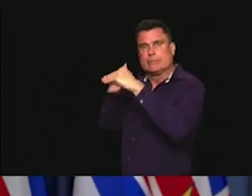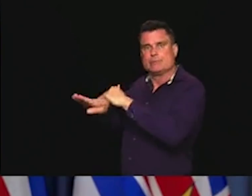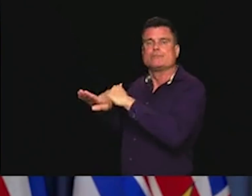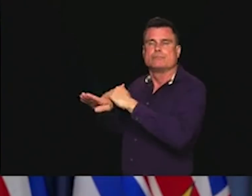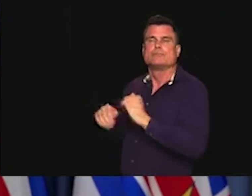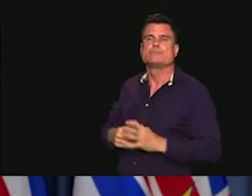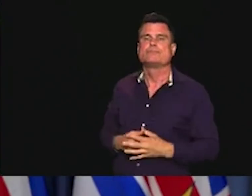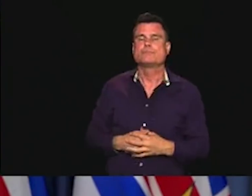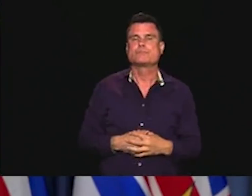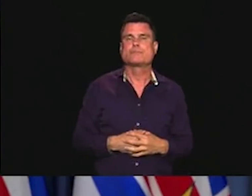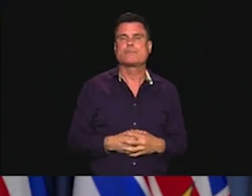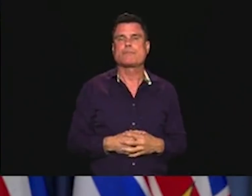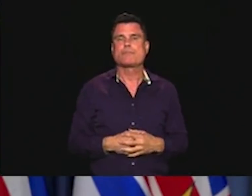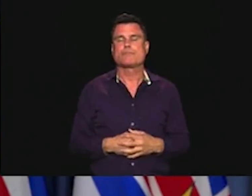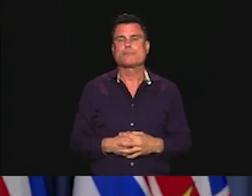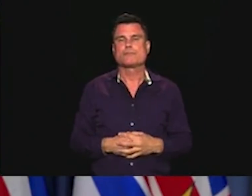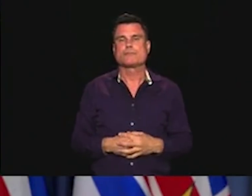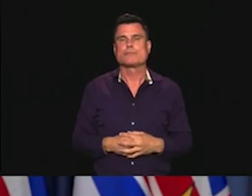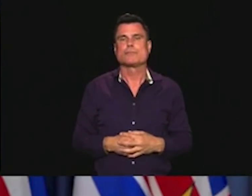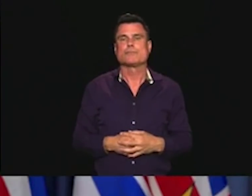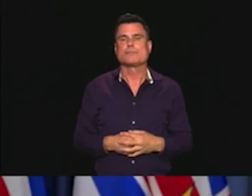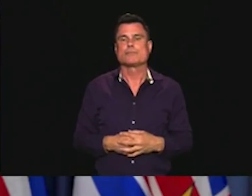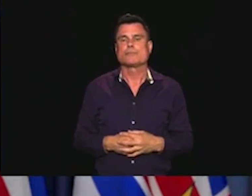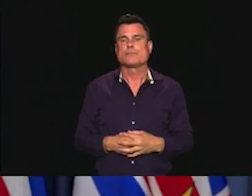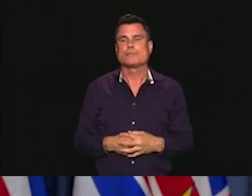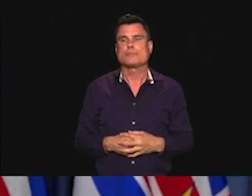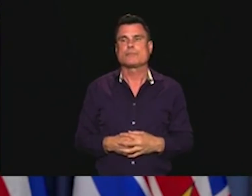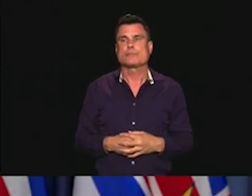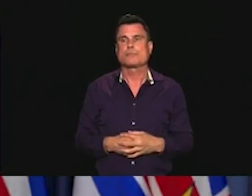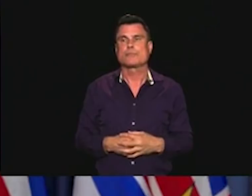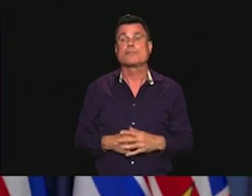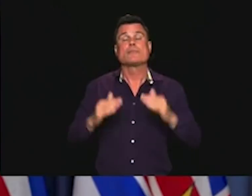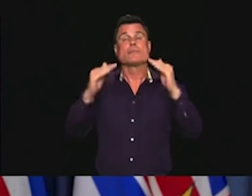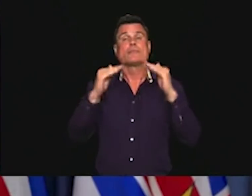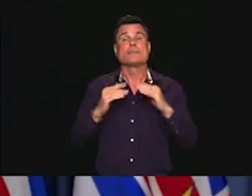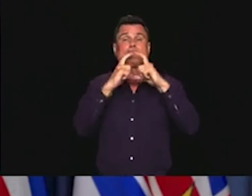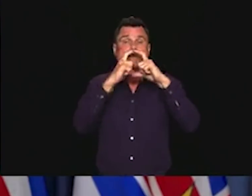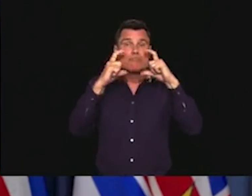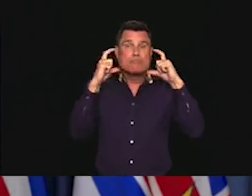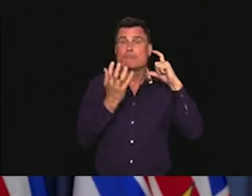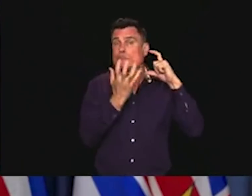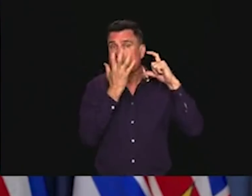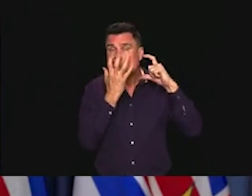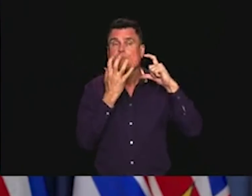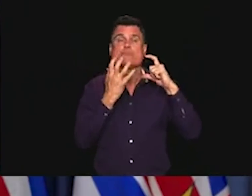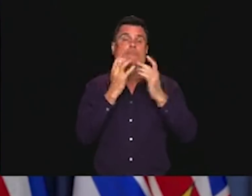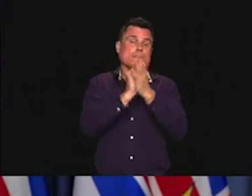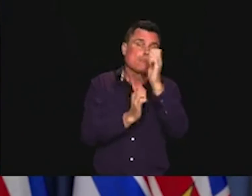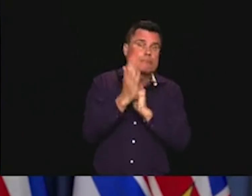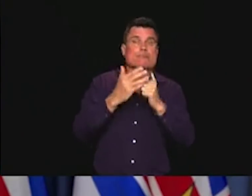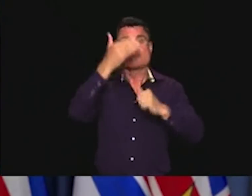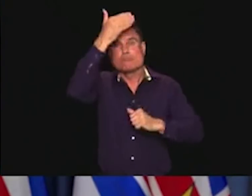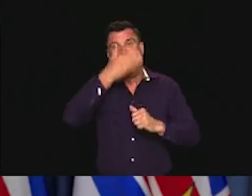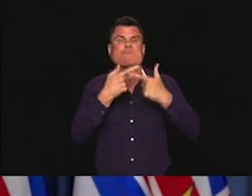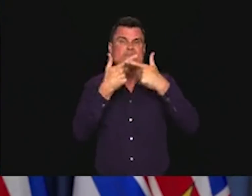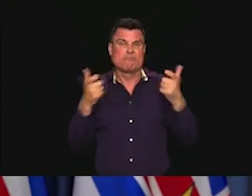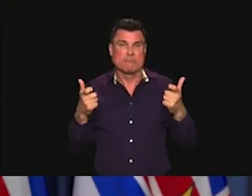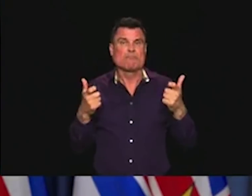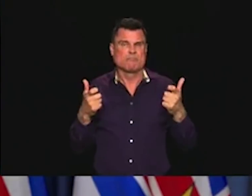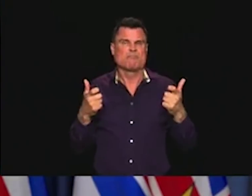for supported decision-making, and communications assistance for persons with hearing, visual, speech, cognitive, intellectual, or